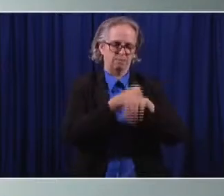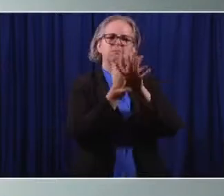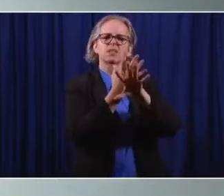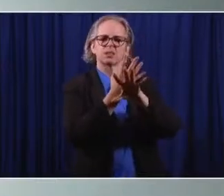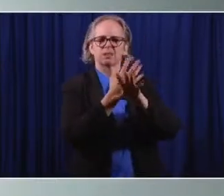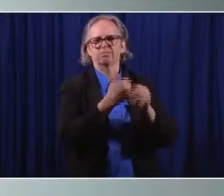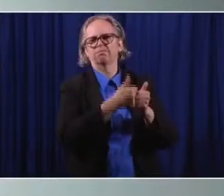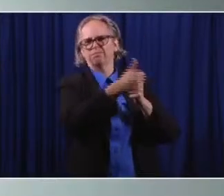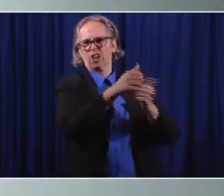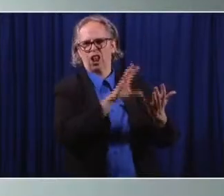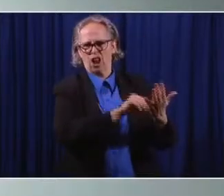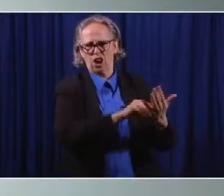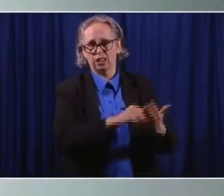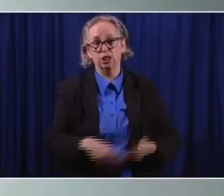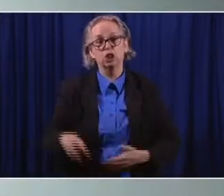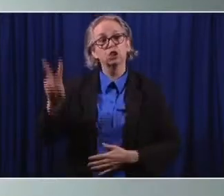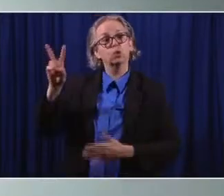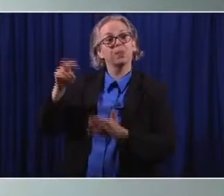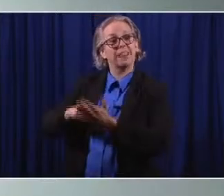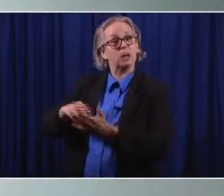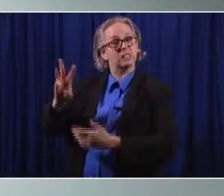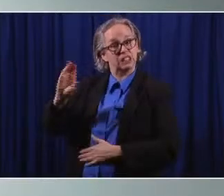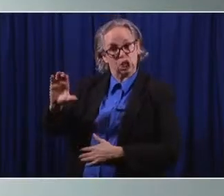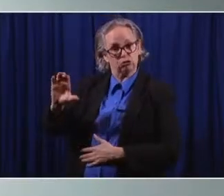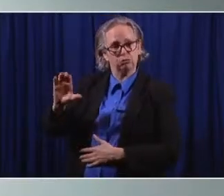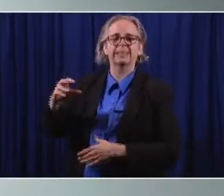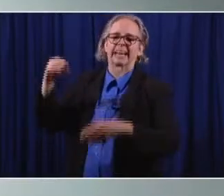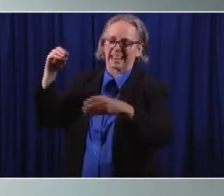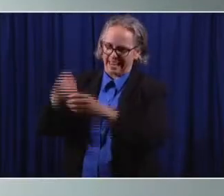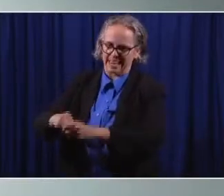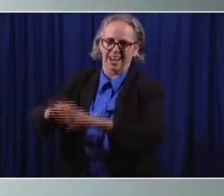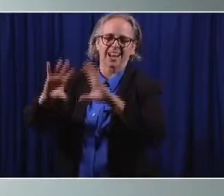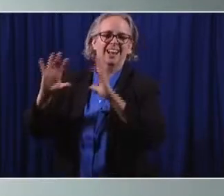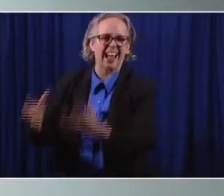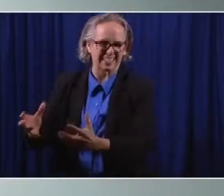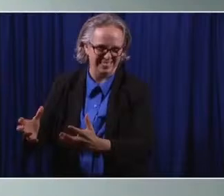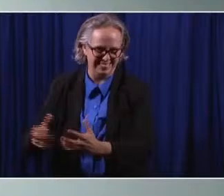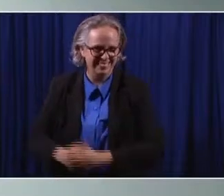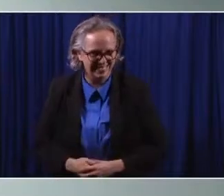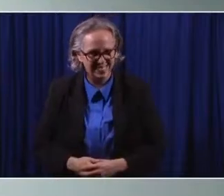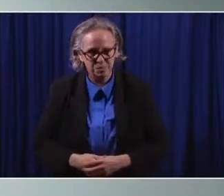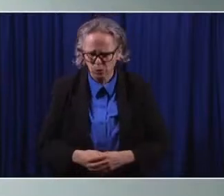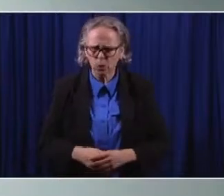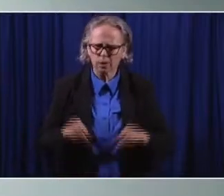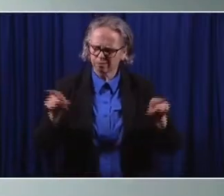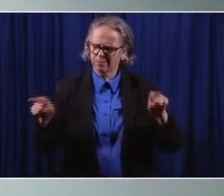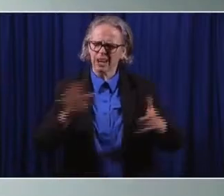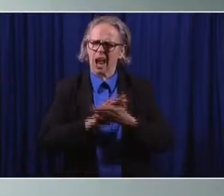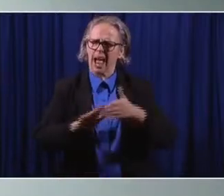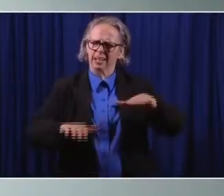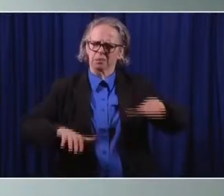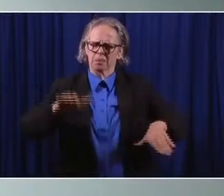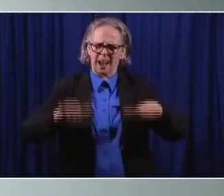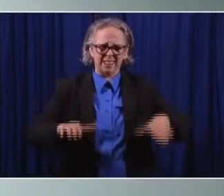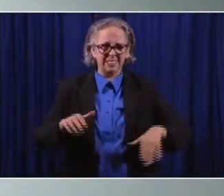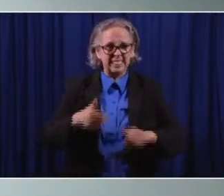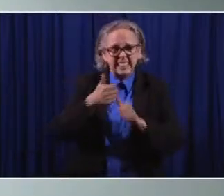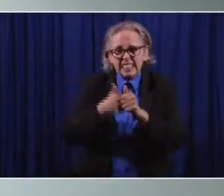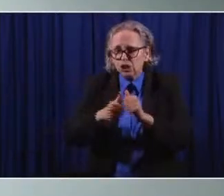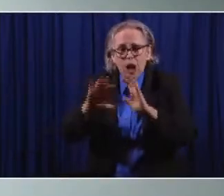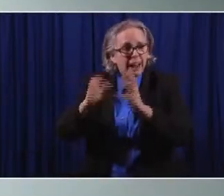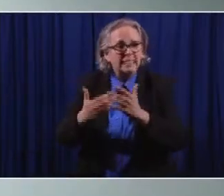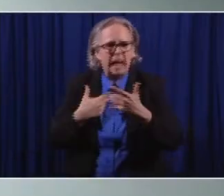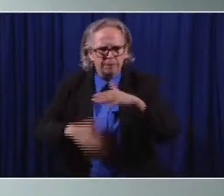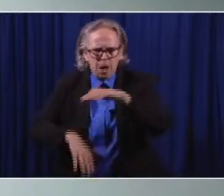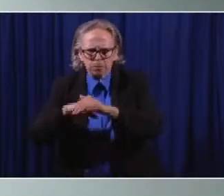chose in-school instruction, which actually made it a little bit nicer. We have about 15 or less in each classroom.